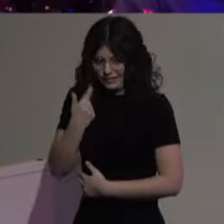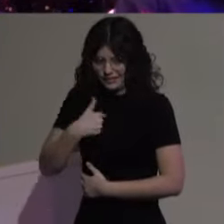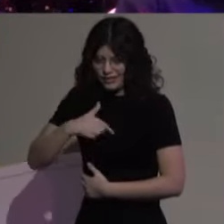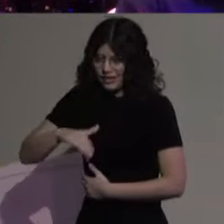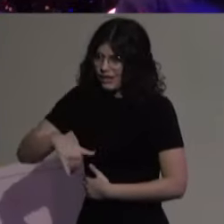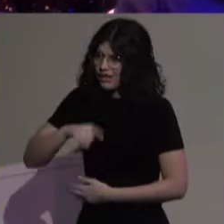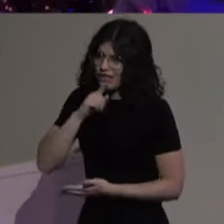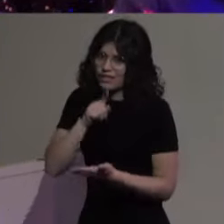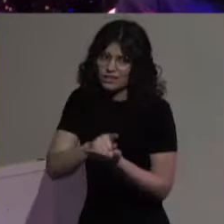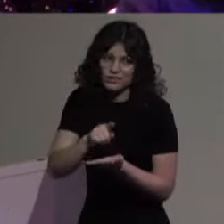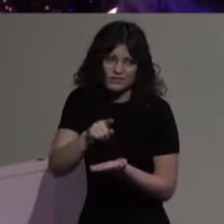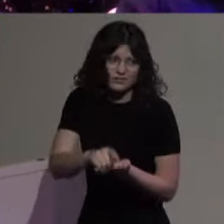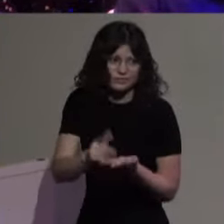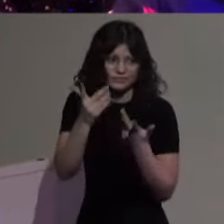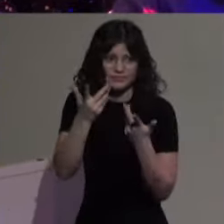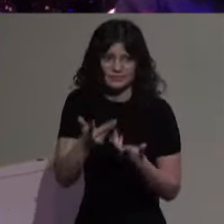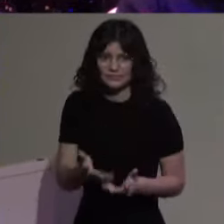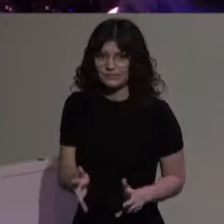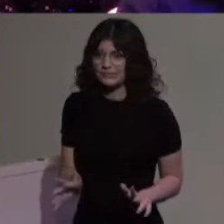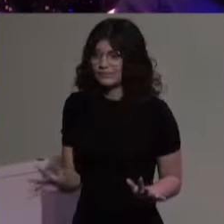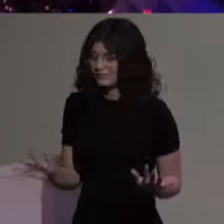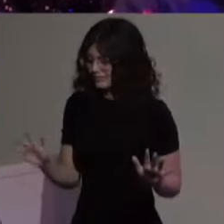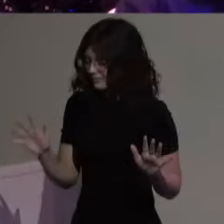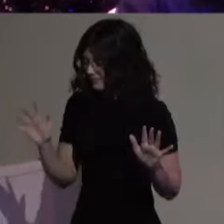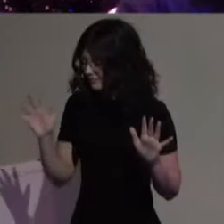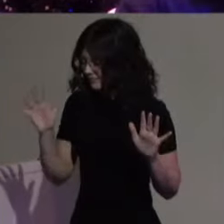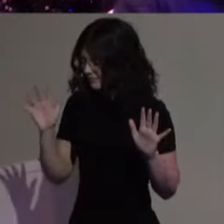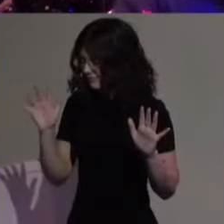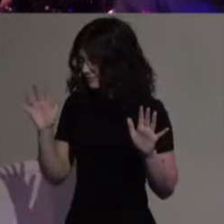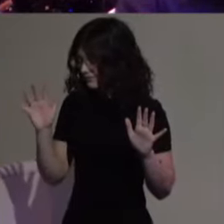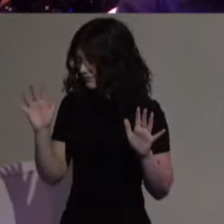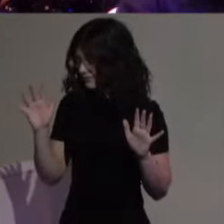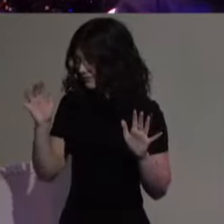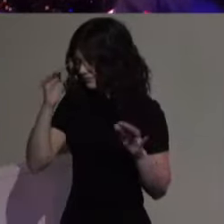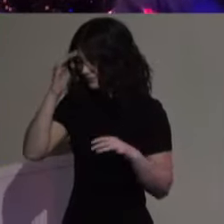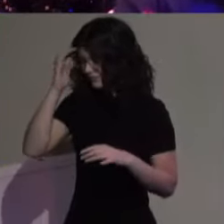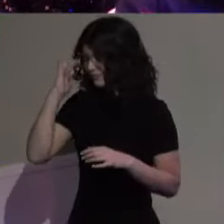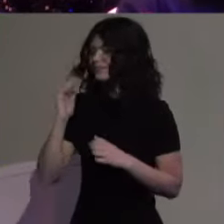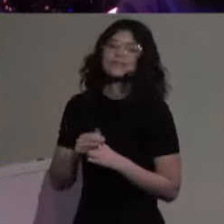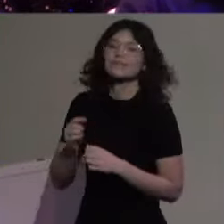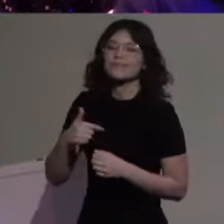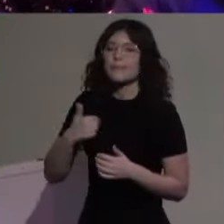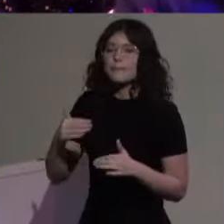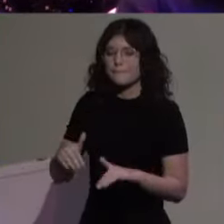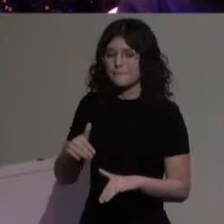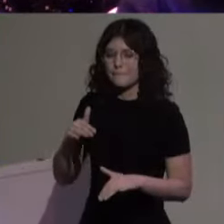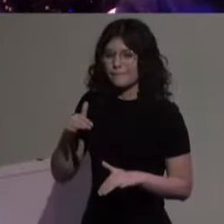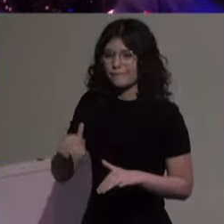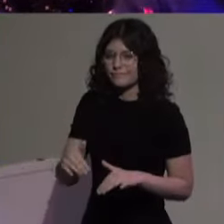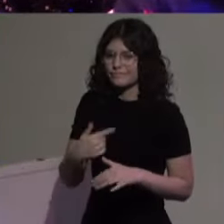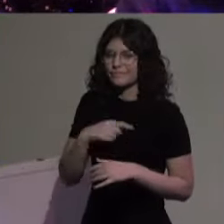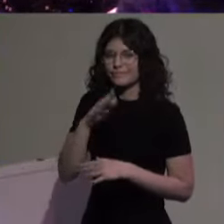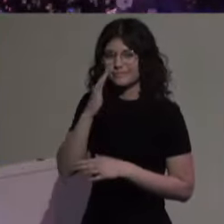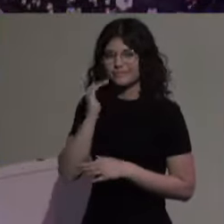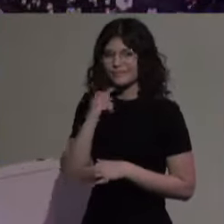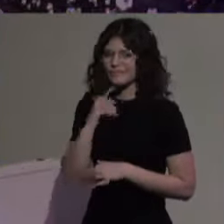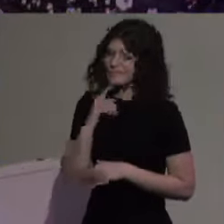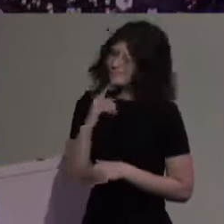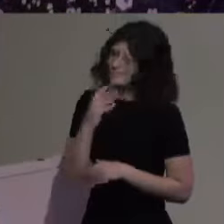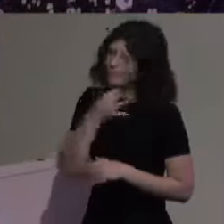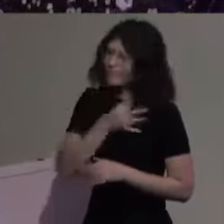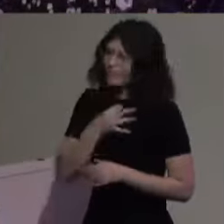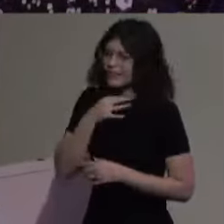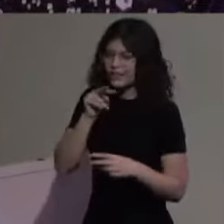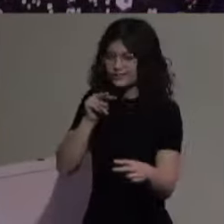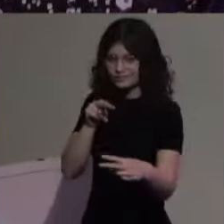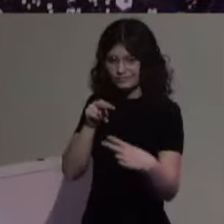It was too late for me, too late for her. Took a step forward and tilted your head. With a curious